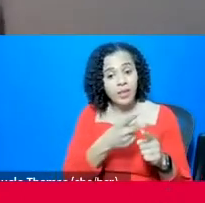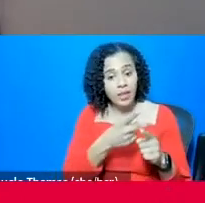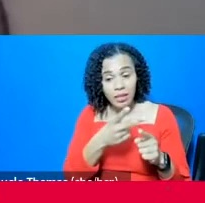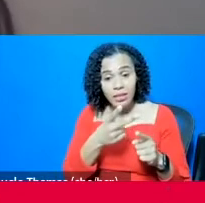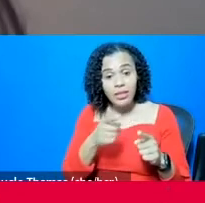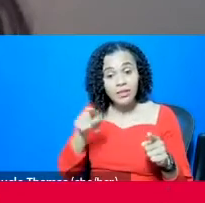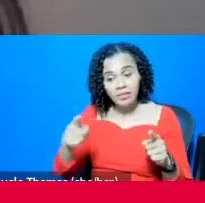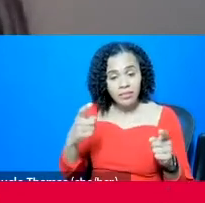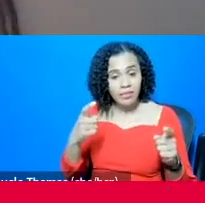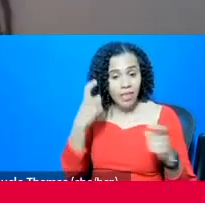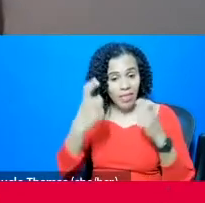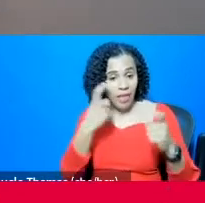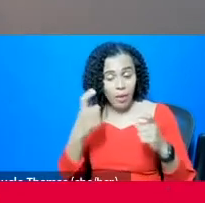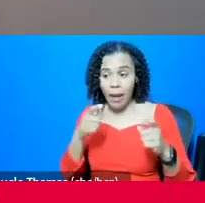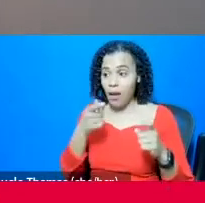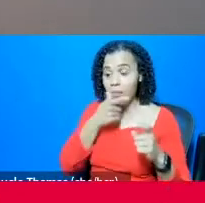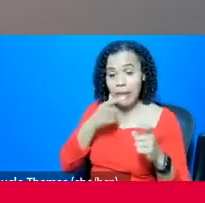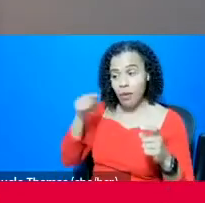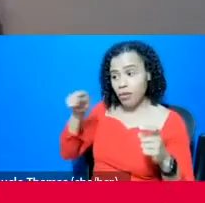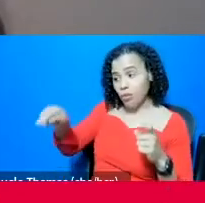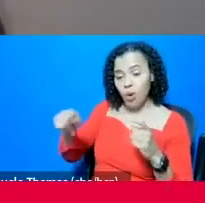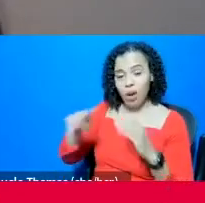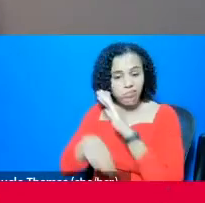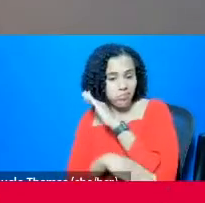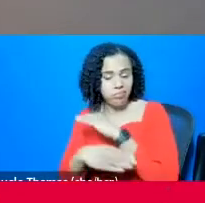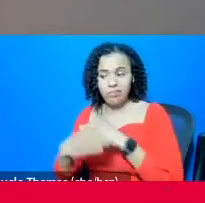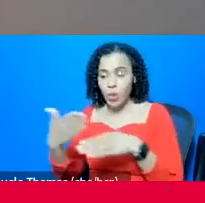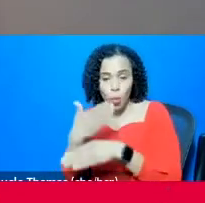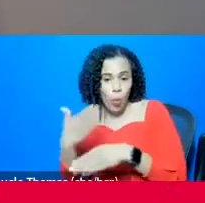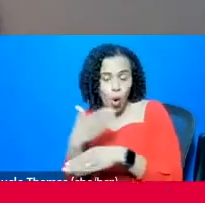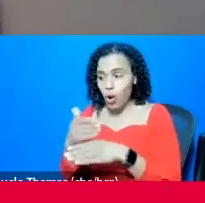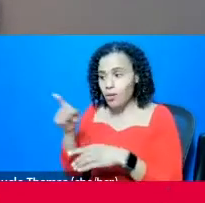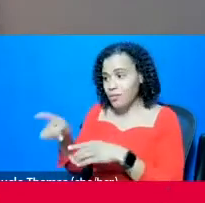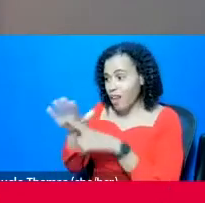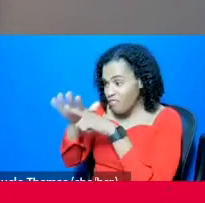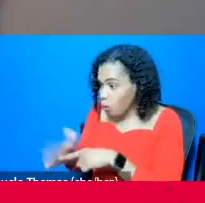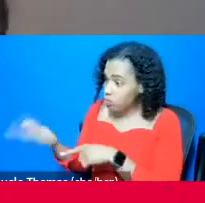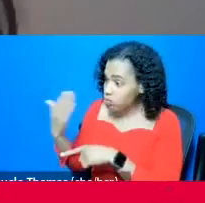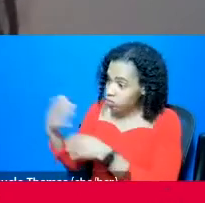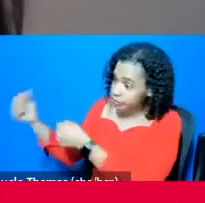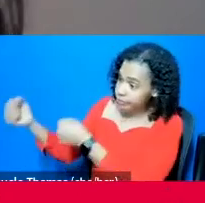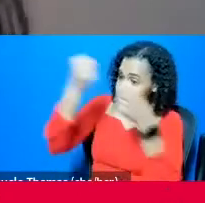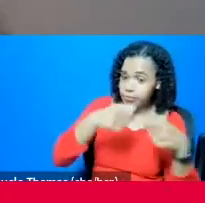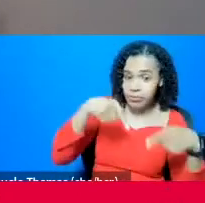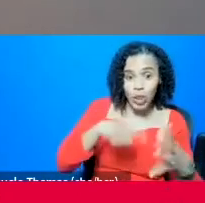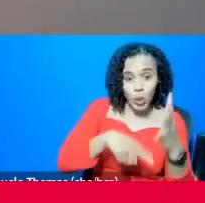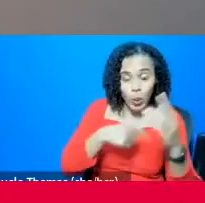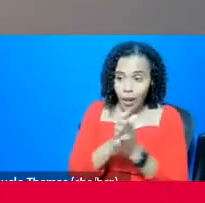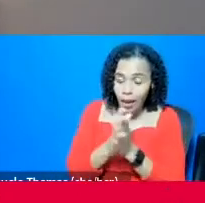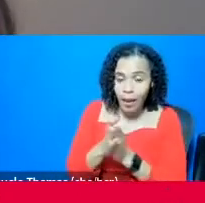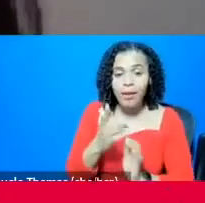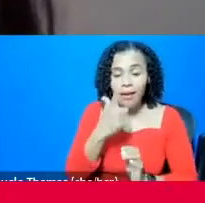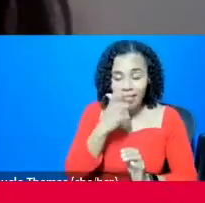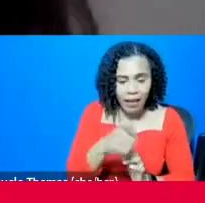that drive laborers into the West to serve the West in a way, to give up their labor power in order to earn enough money to send back